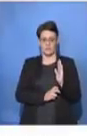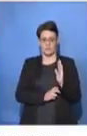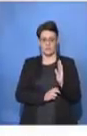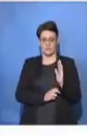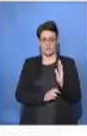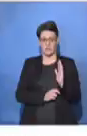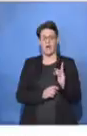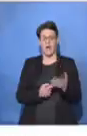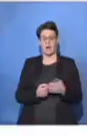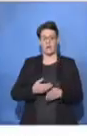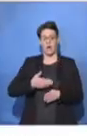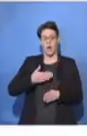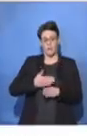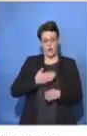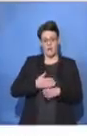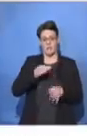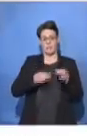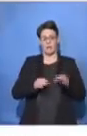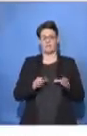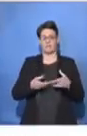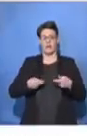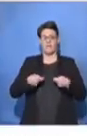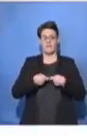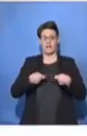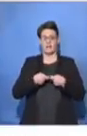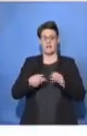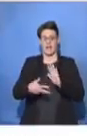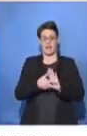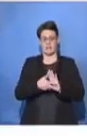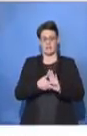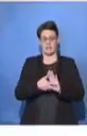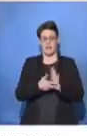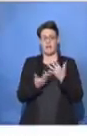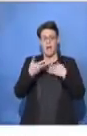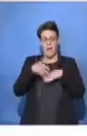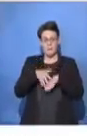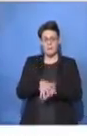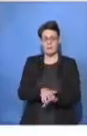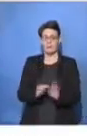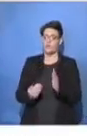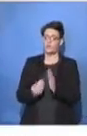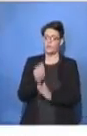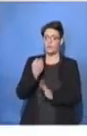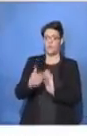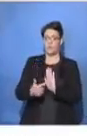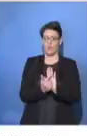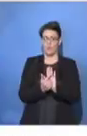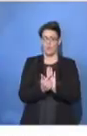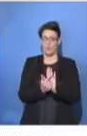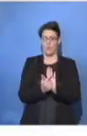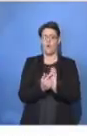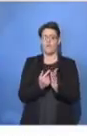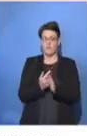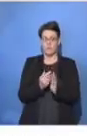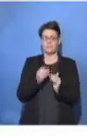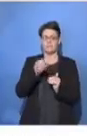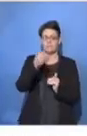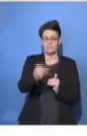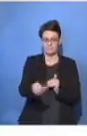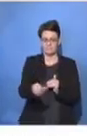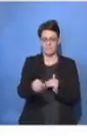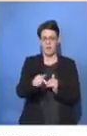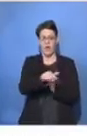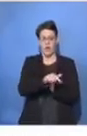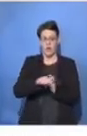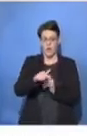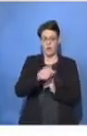operationalize the Political Party Funding Act and implement the new legislation ahead of the local government